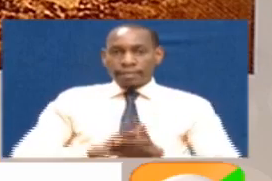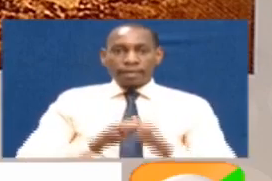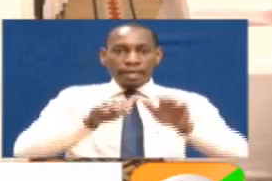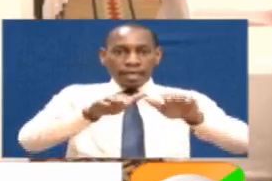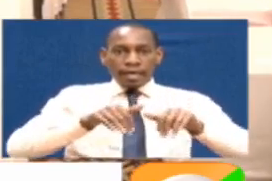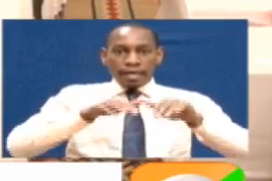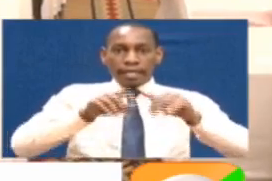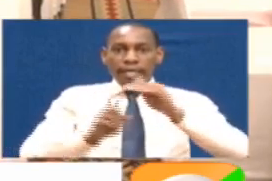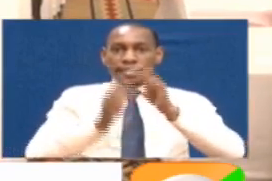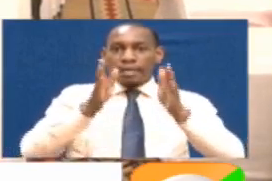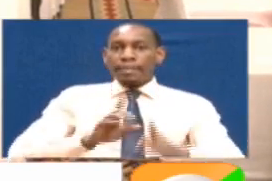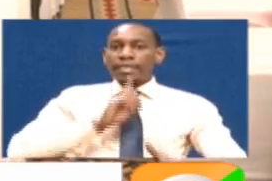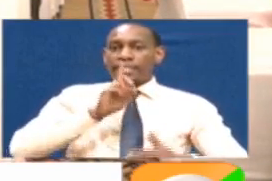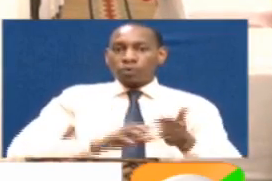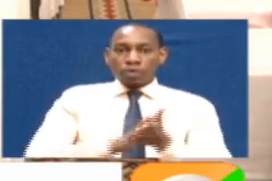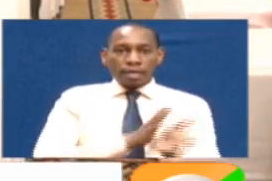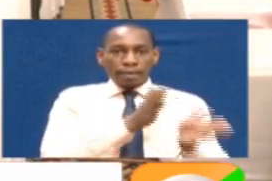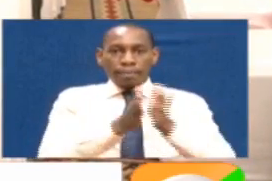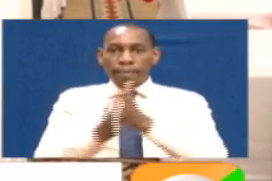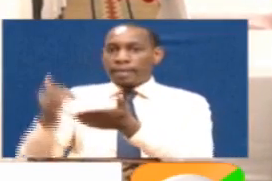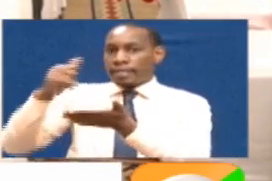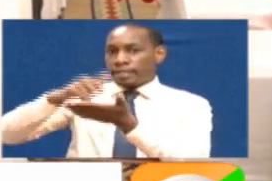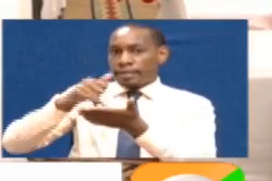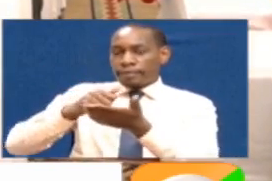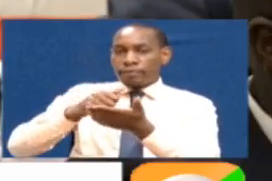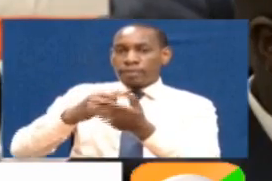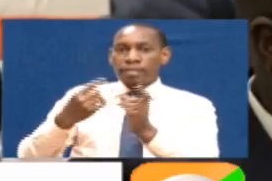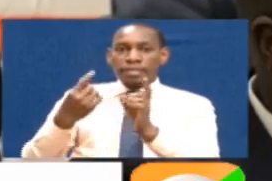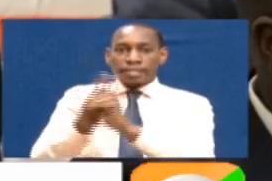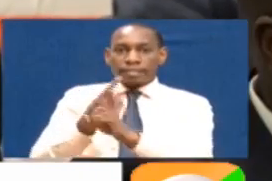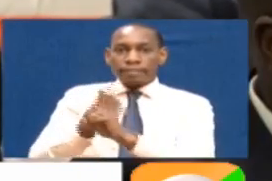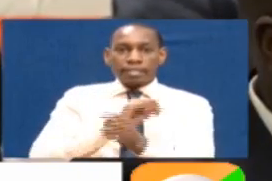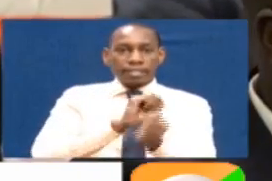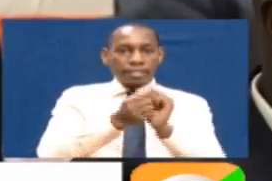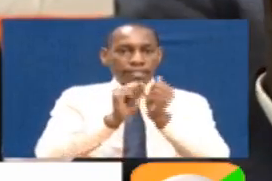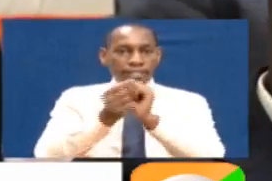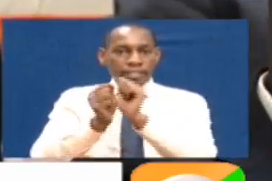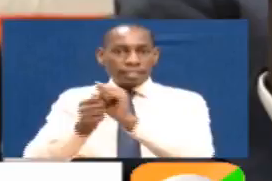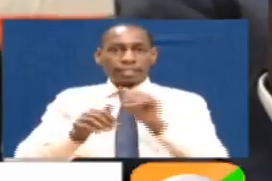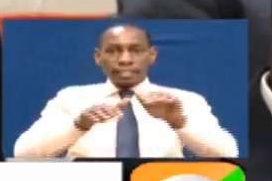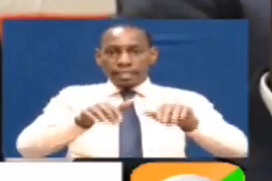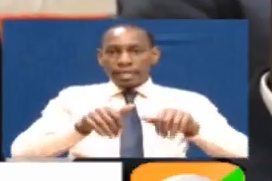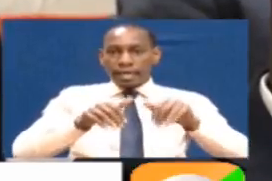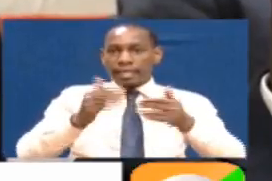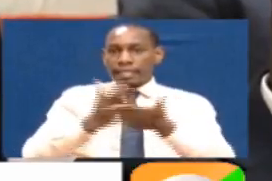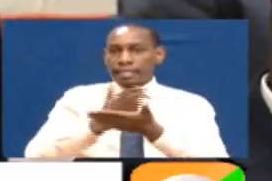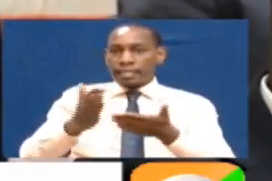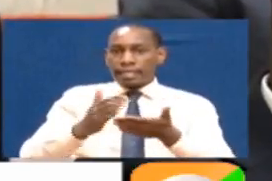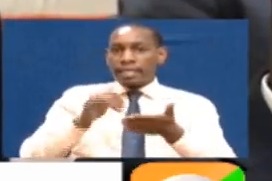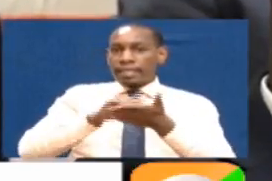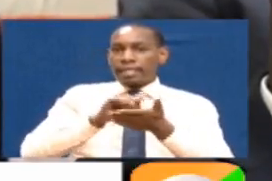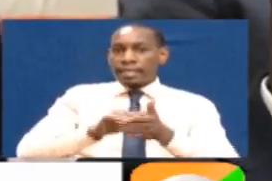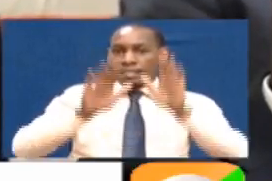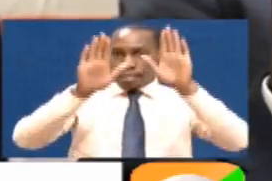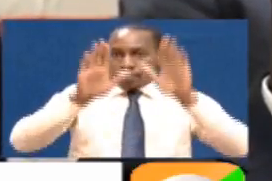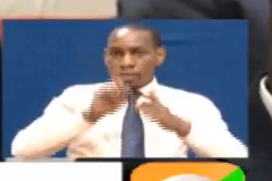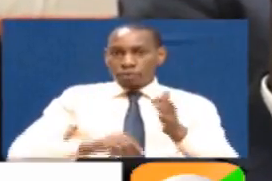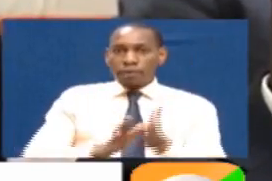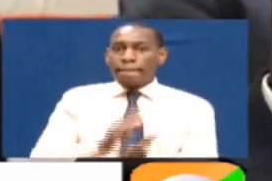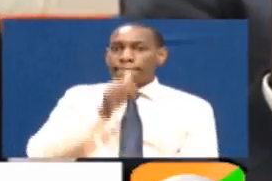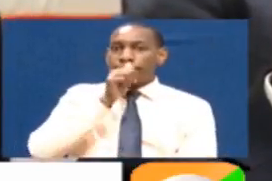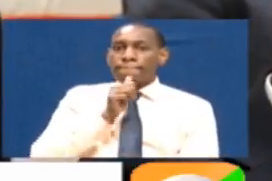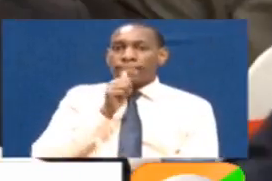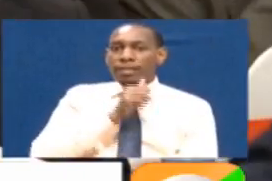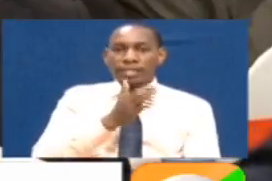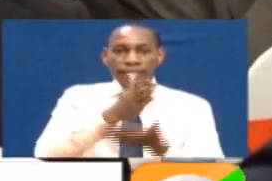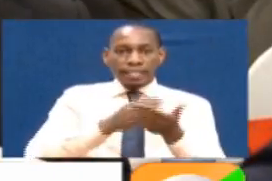Agriculture CS Peter Munya says the plan will bring on board a number of reforms in the agriculture sector, key of which is the privatization